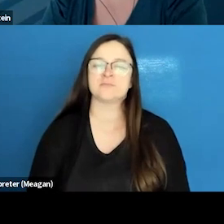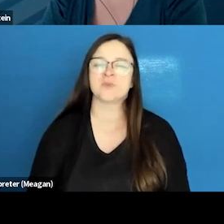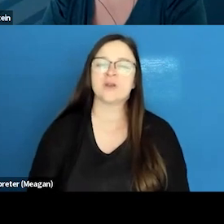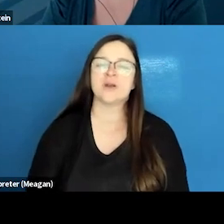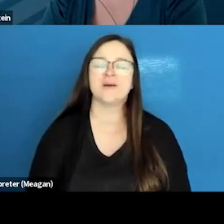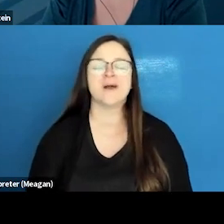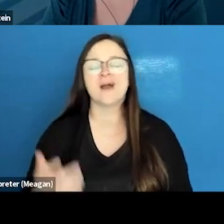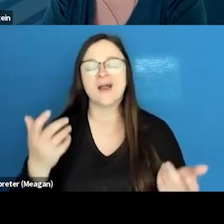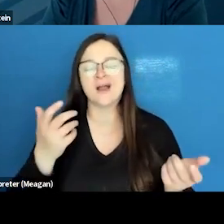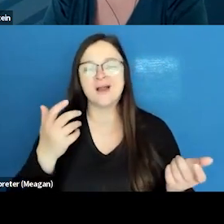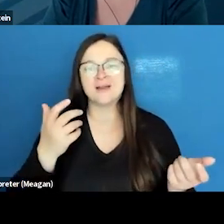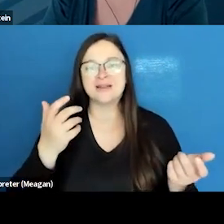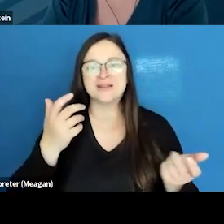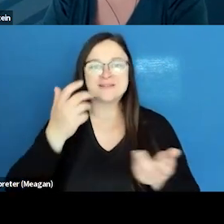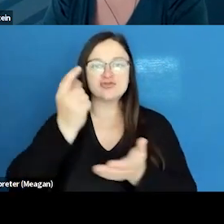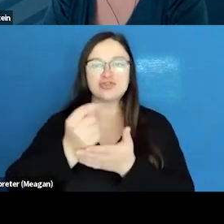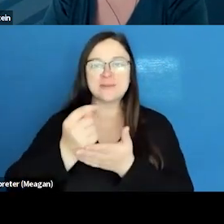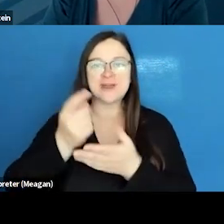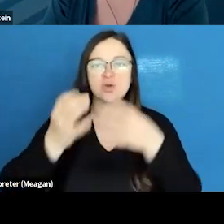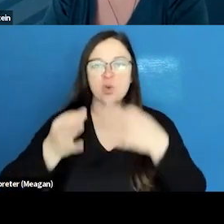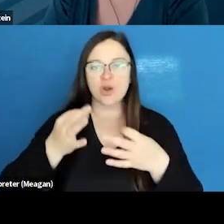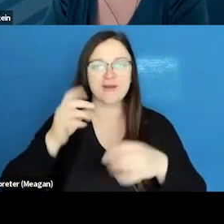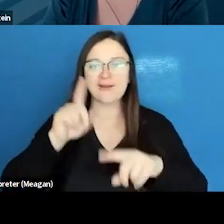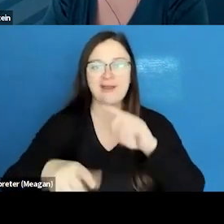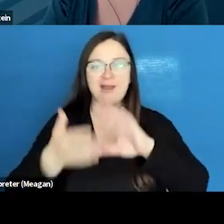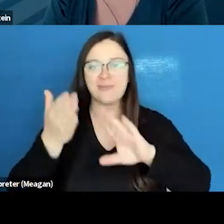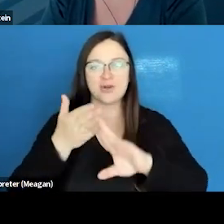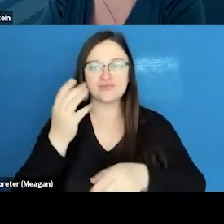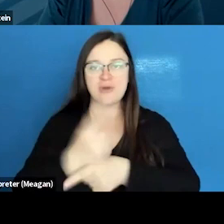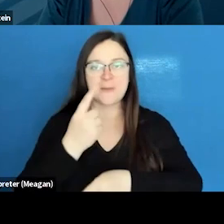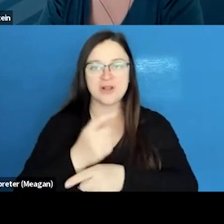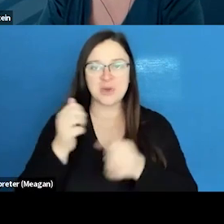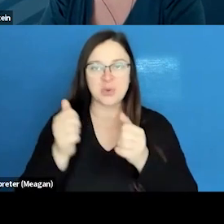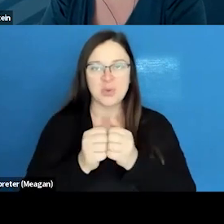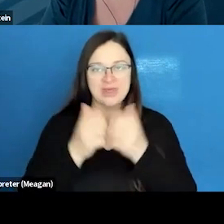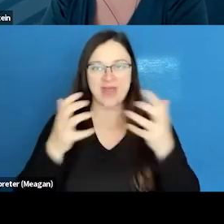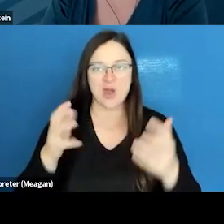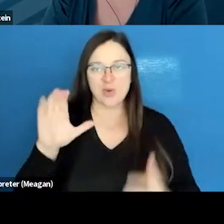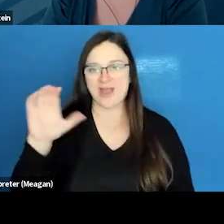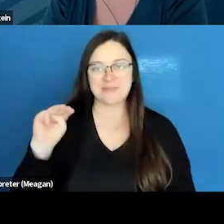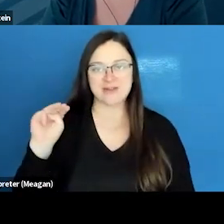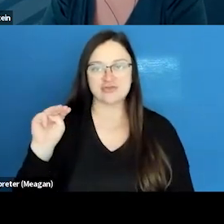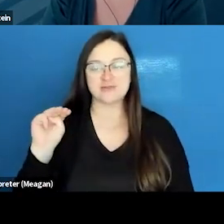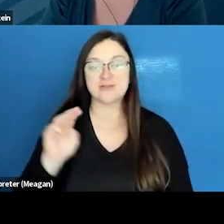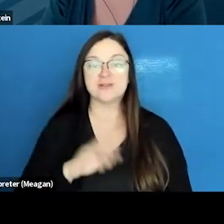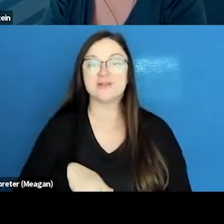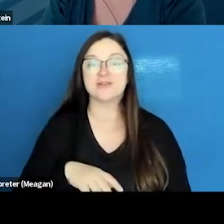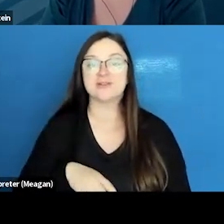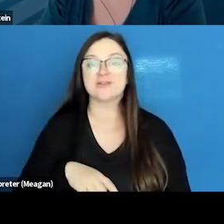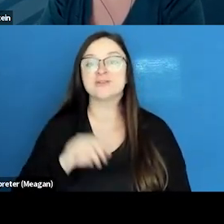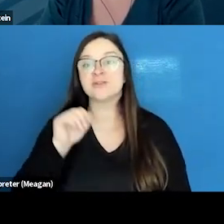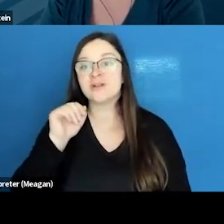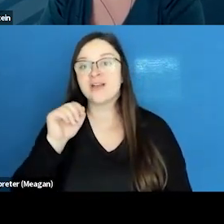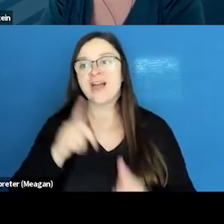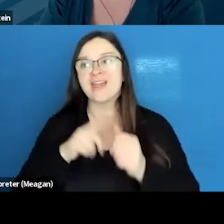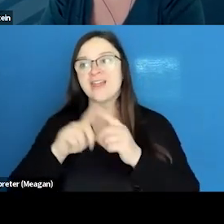can function properly without case managers. Otherwise, you just have the providers reporting to the court once